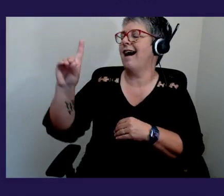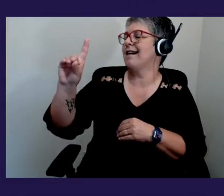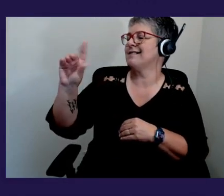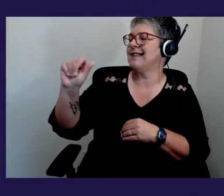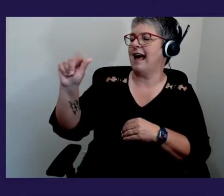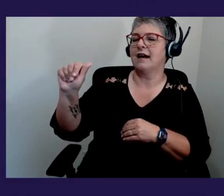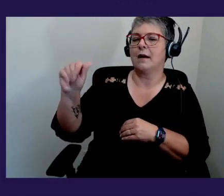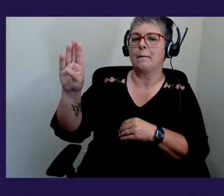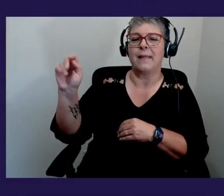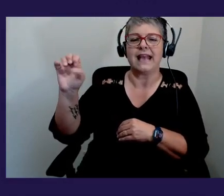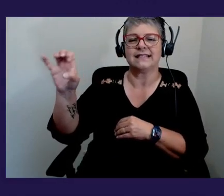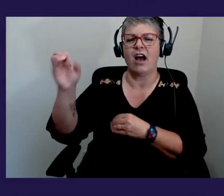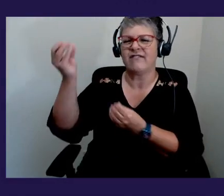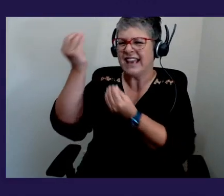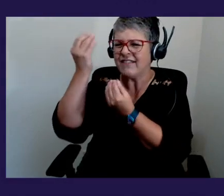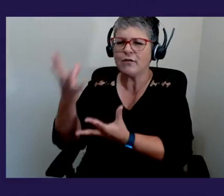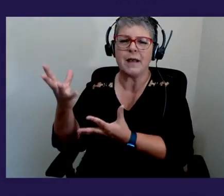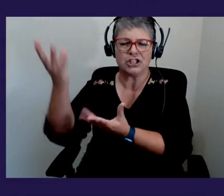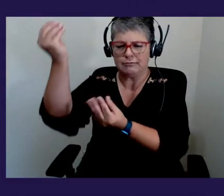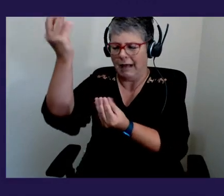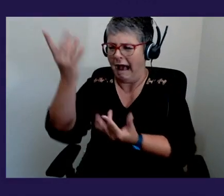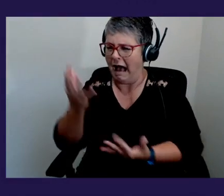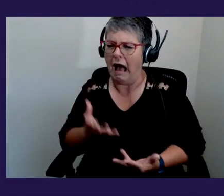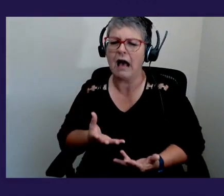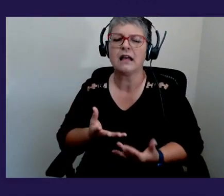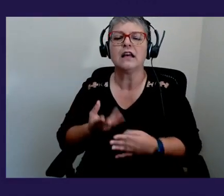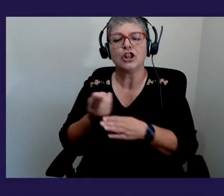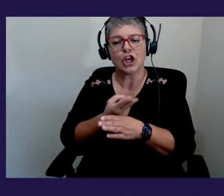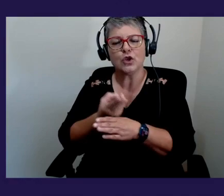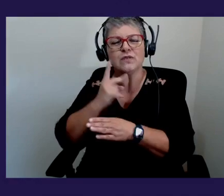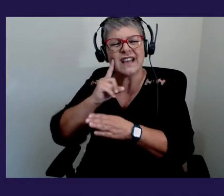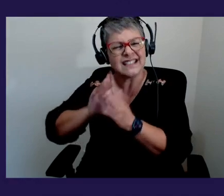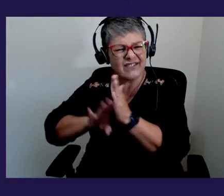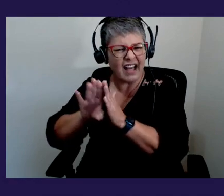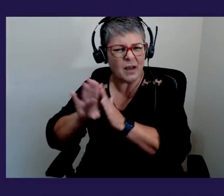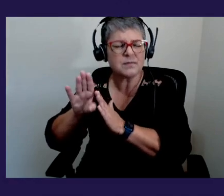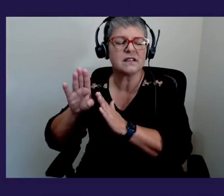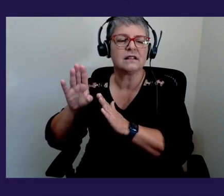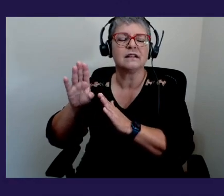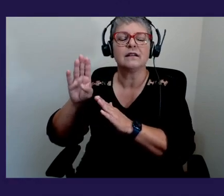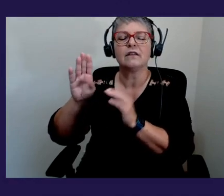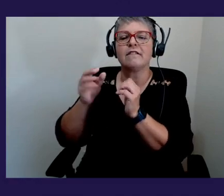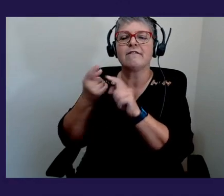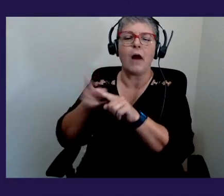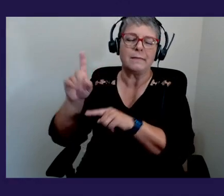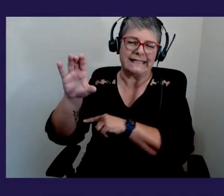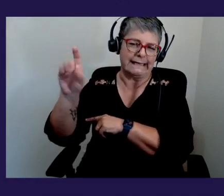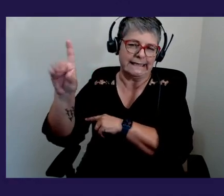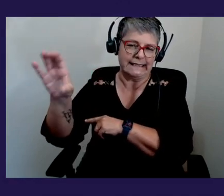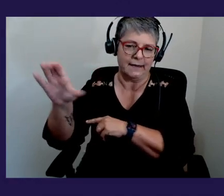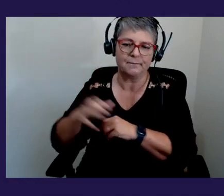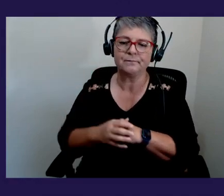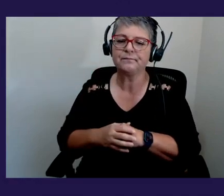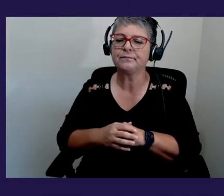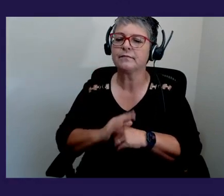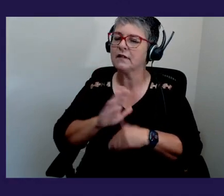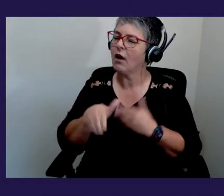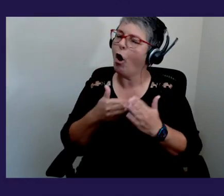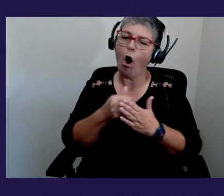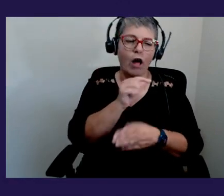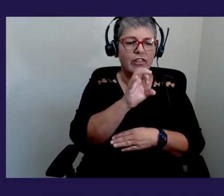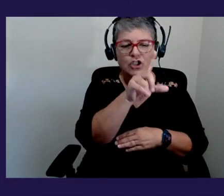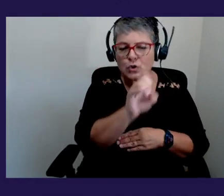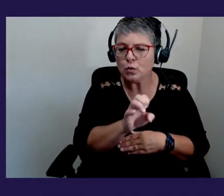and approaches that was developed for a project funded by CDC. All of the tools and approaches in the database